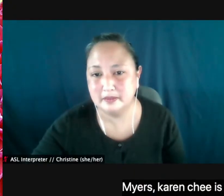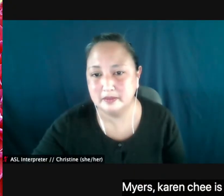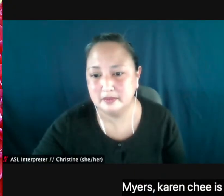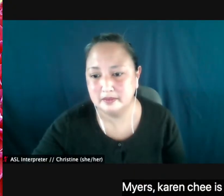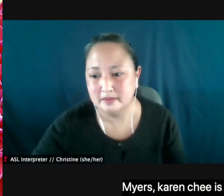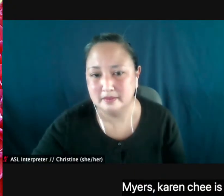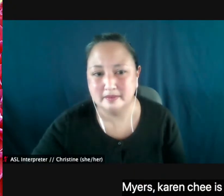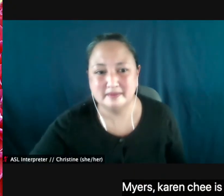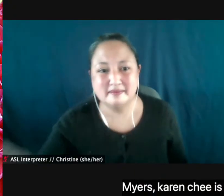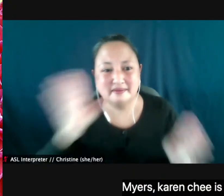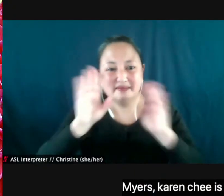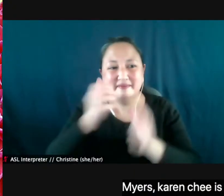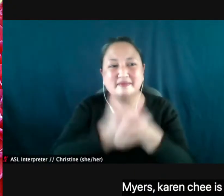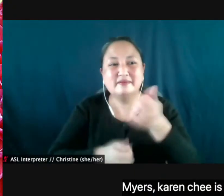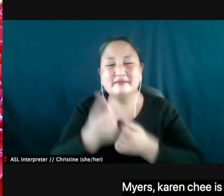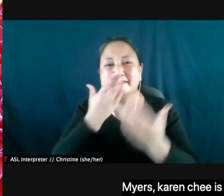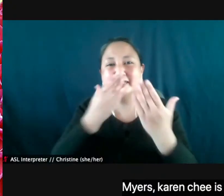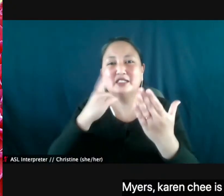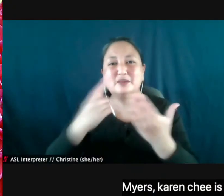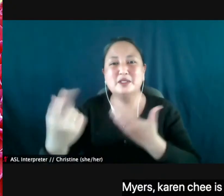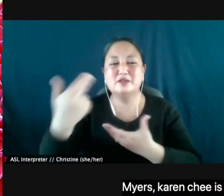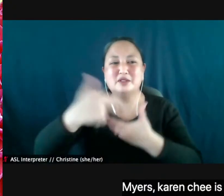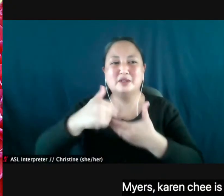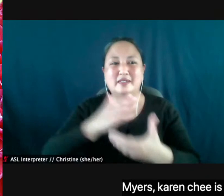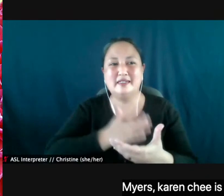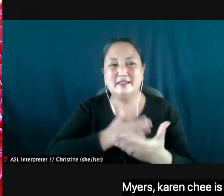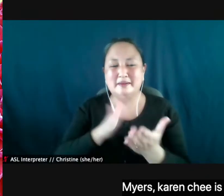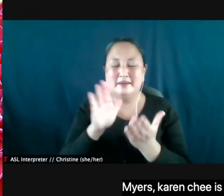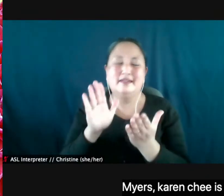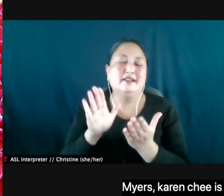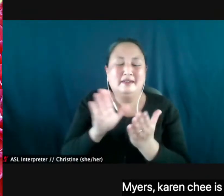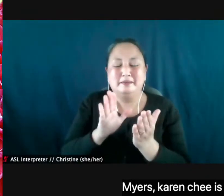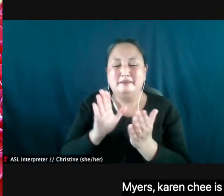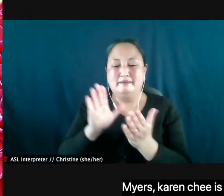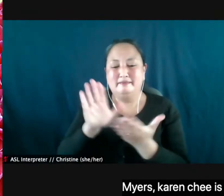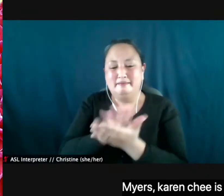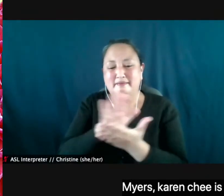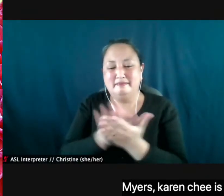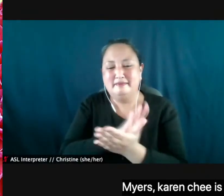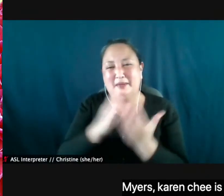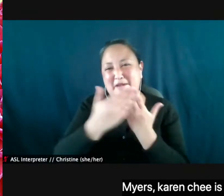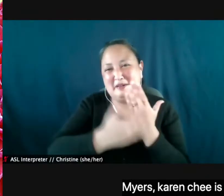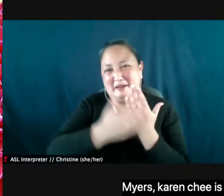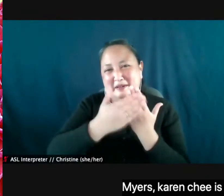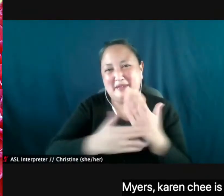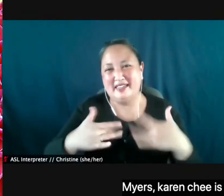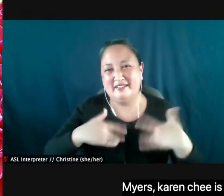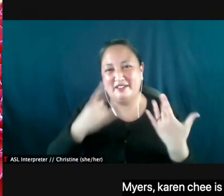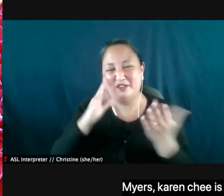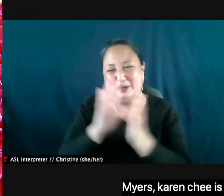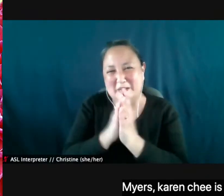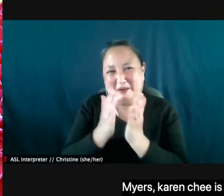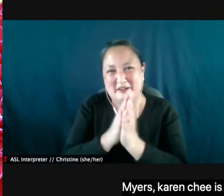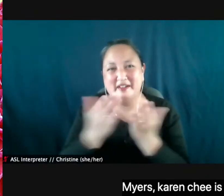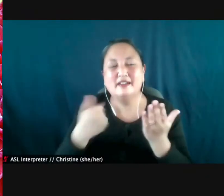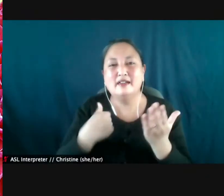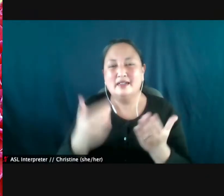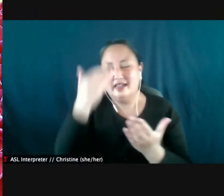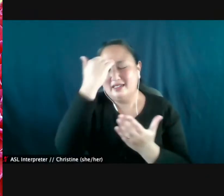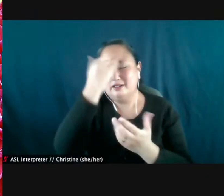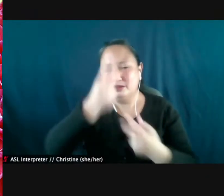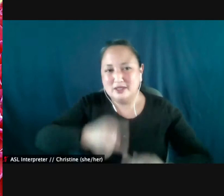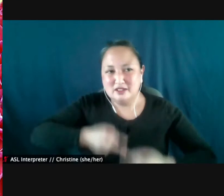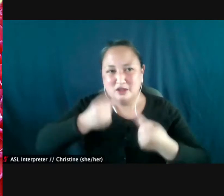Hi, everyone. Thank you so much for coming out to my paperback event. I mean, I know it's just like a hard time and for the